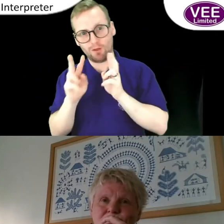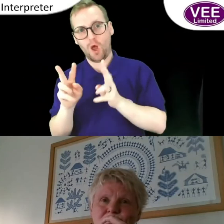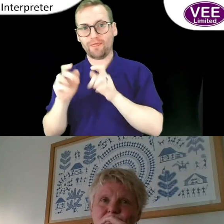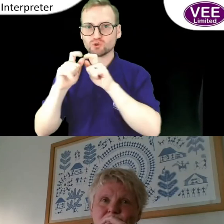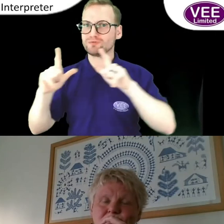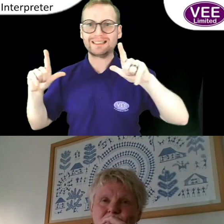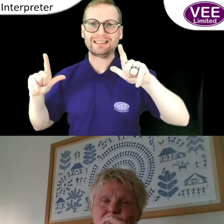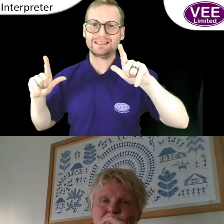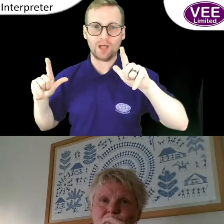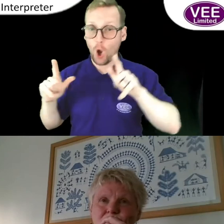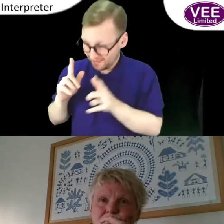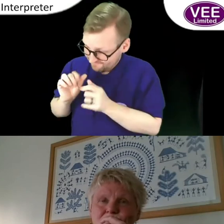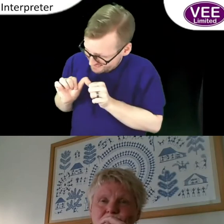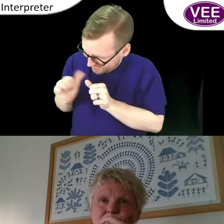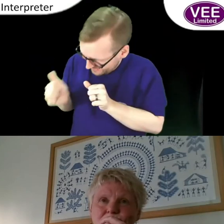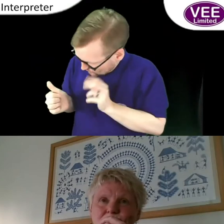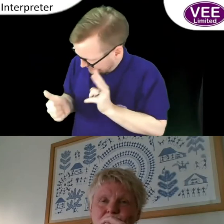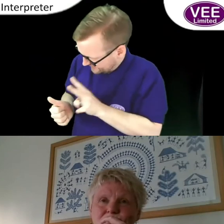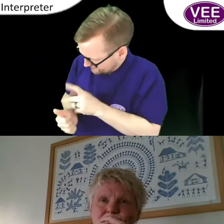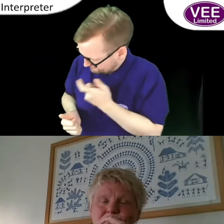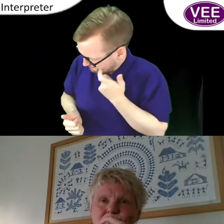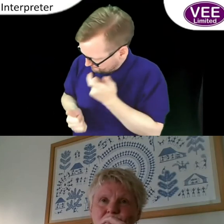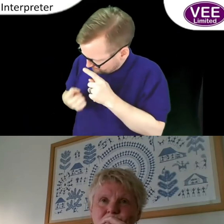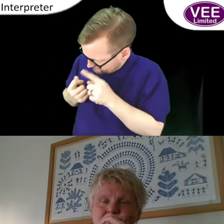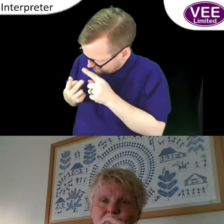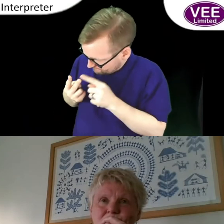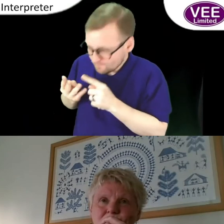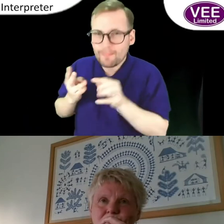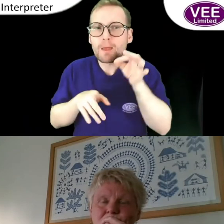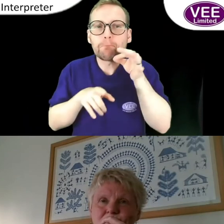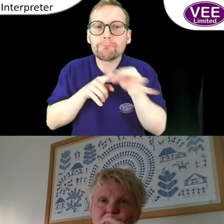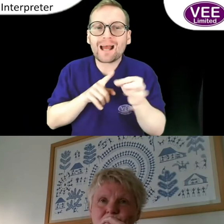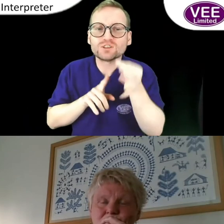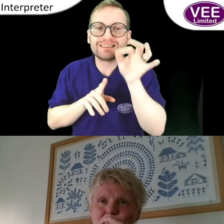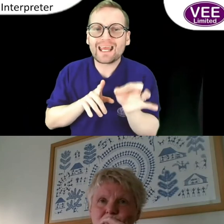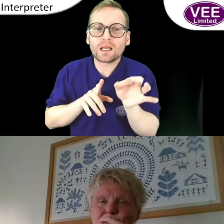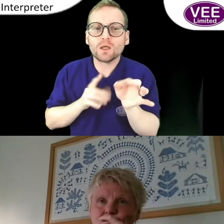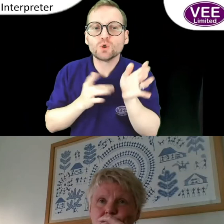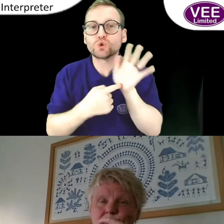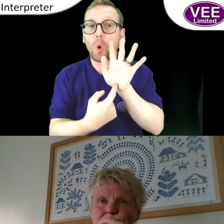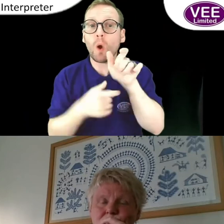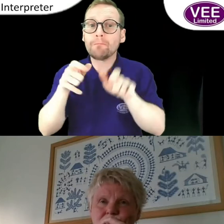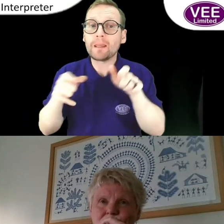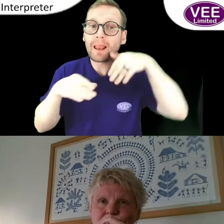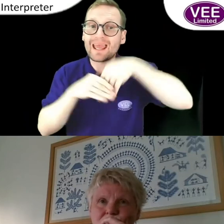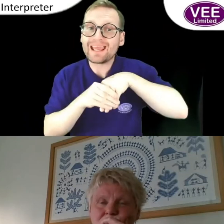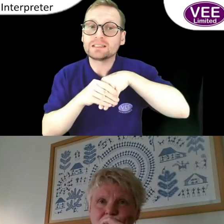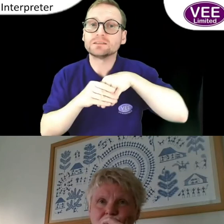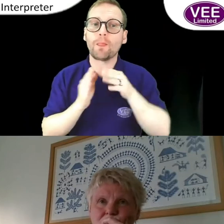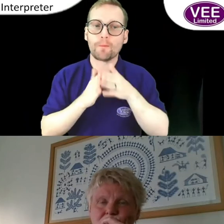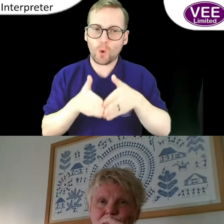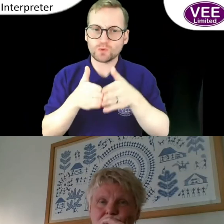unless you're sat right next to them. The matchsticks representing people in the boats, and the way that they're